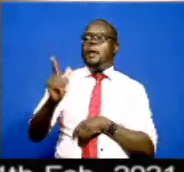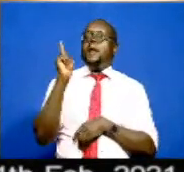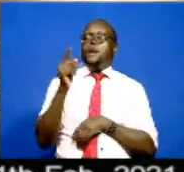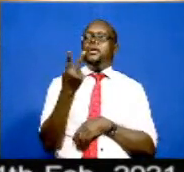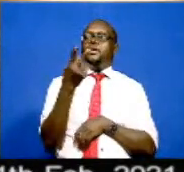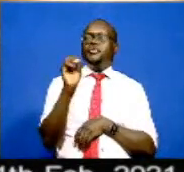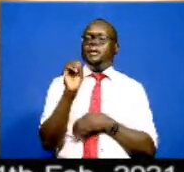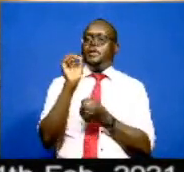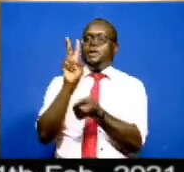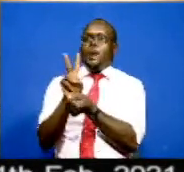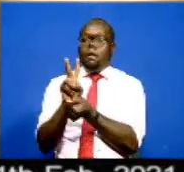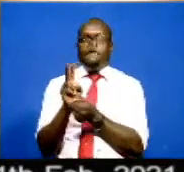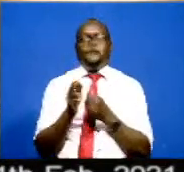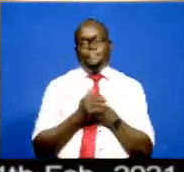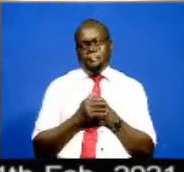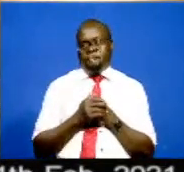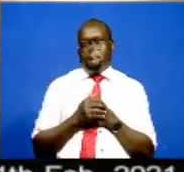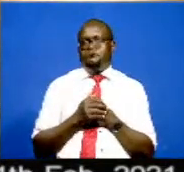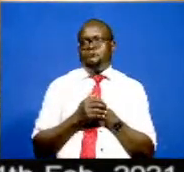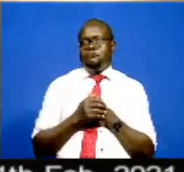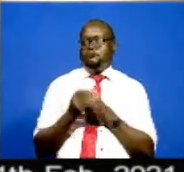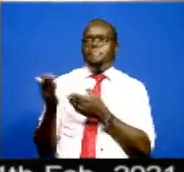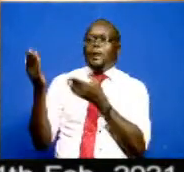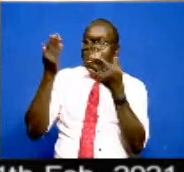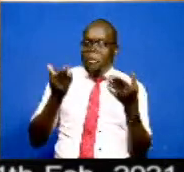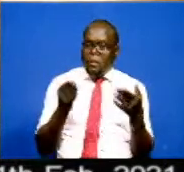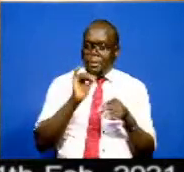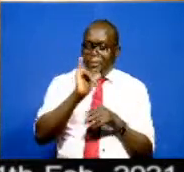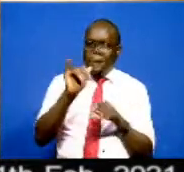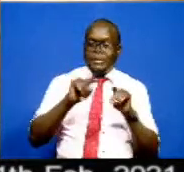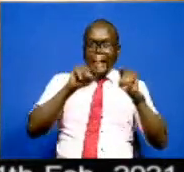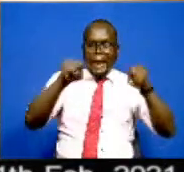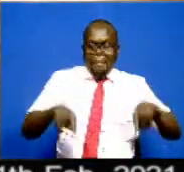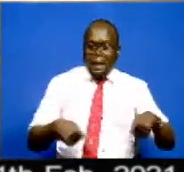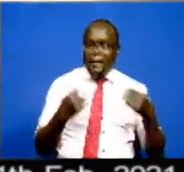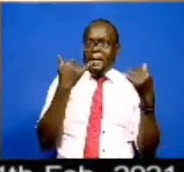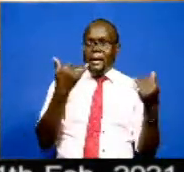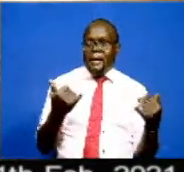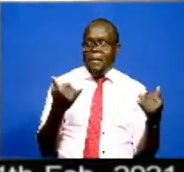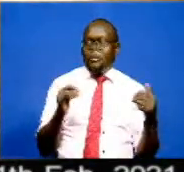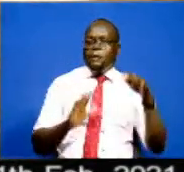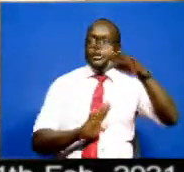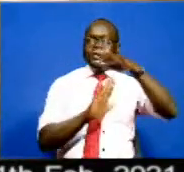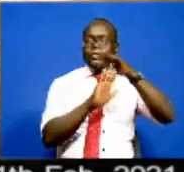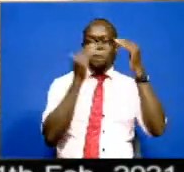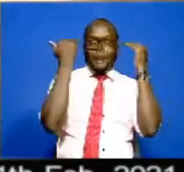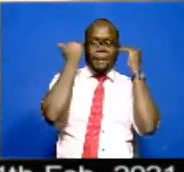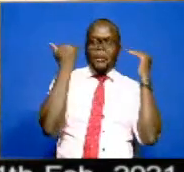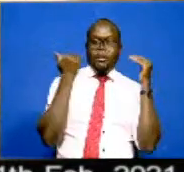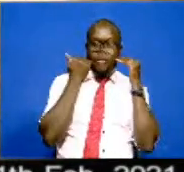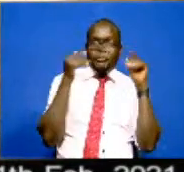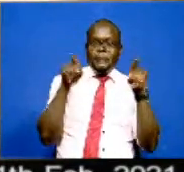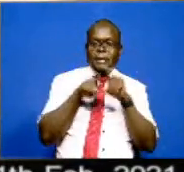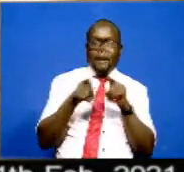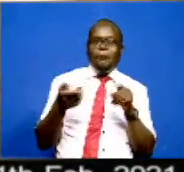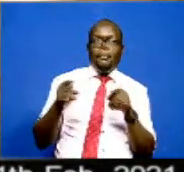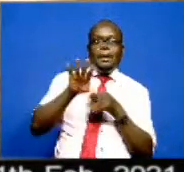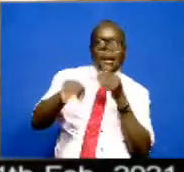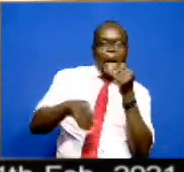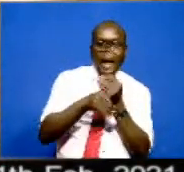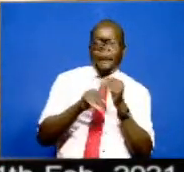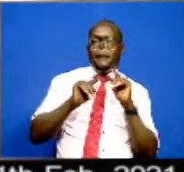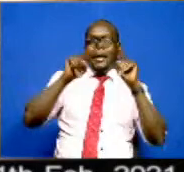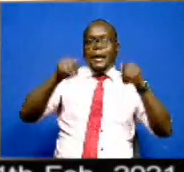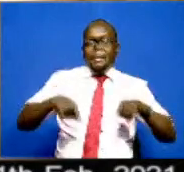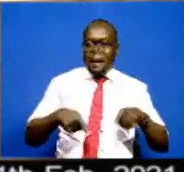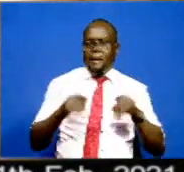Act 2012. It puts those demands. Now, the Supreme Court decision has also placed further demands on